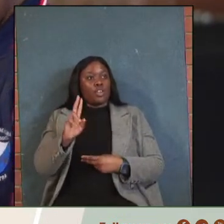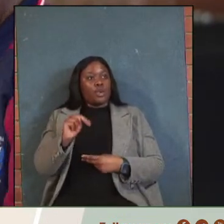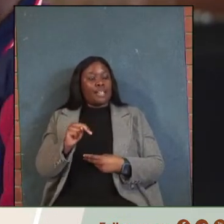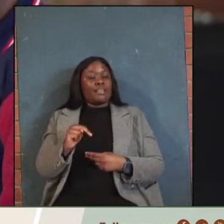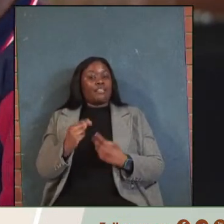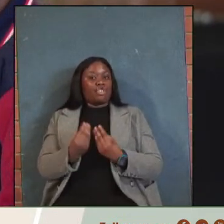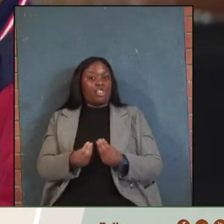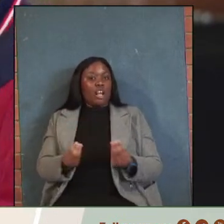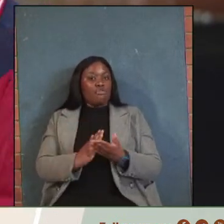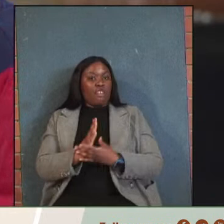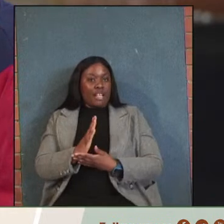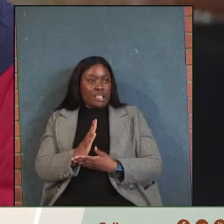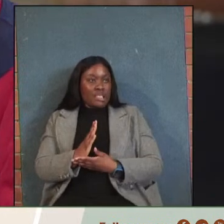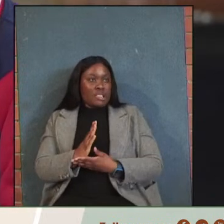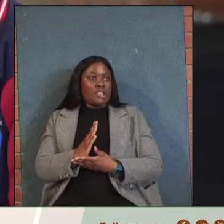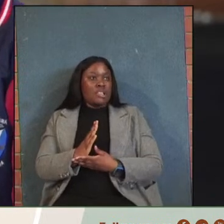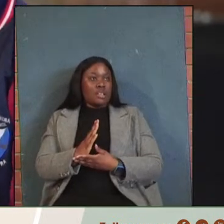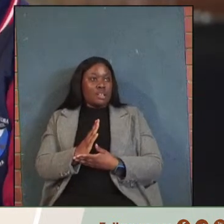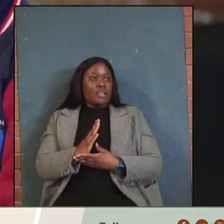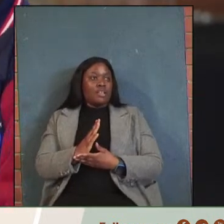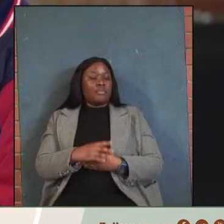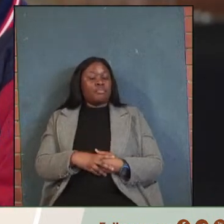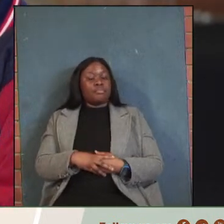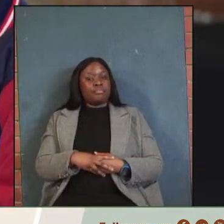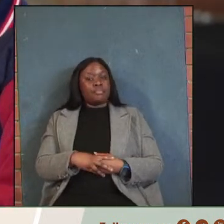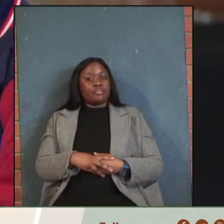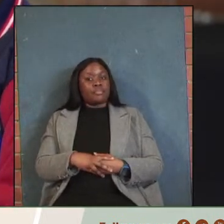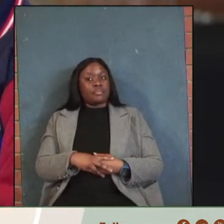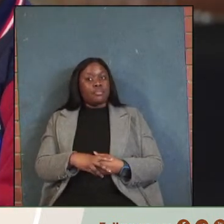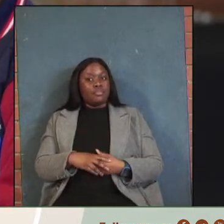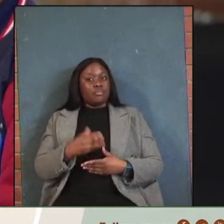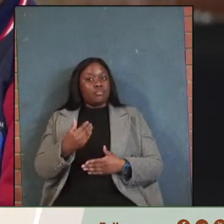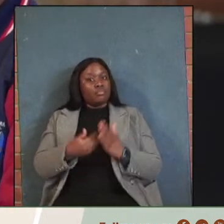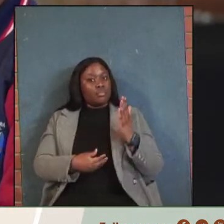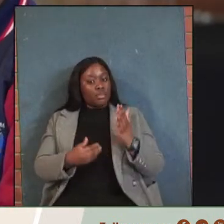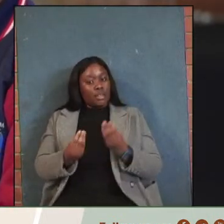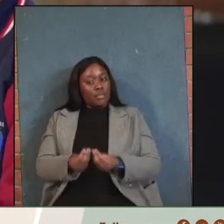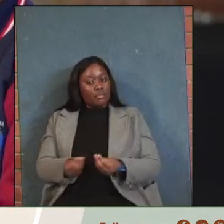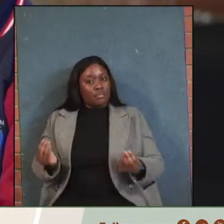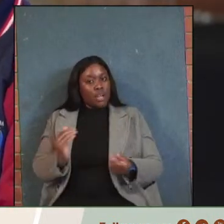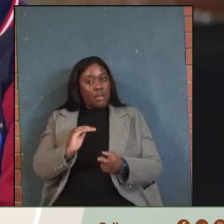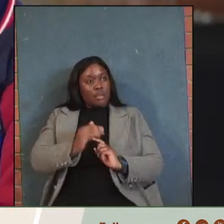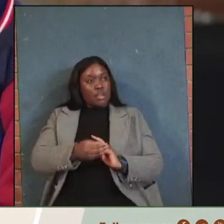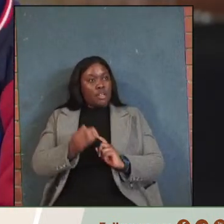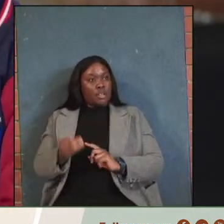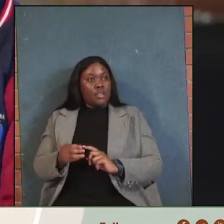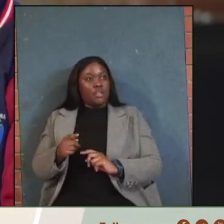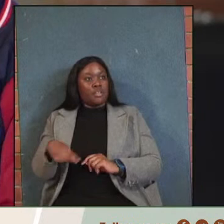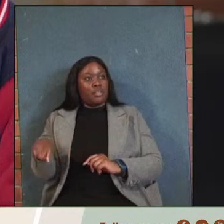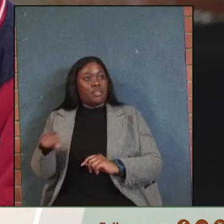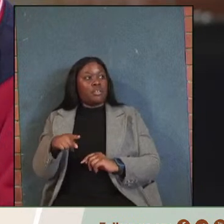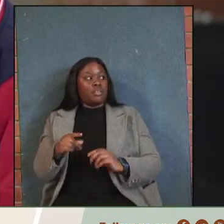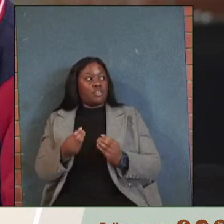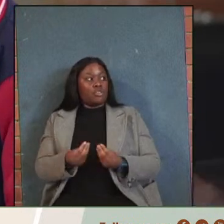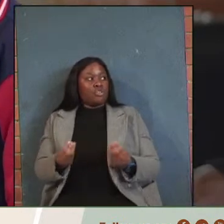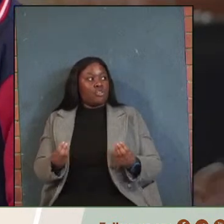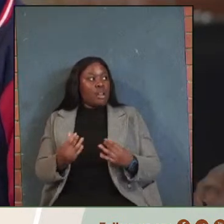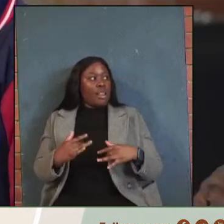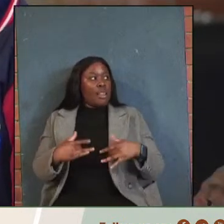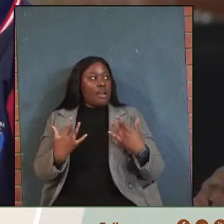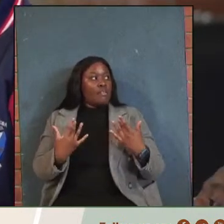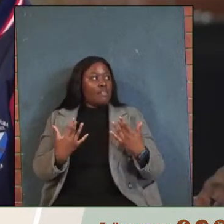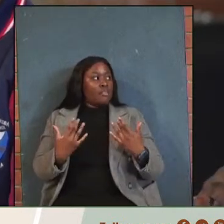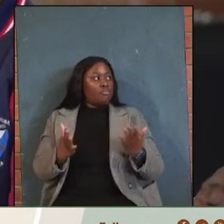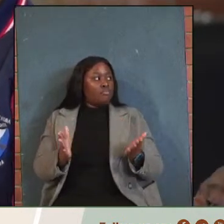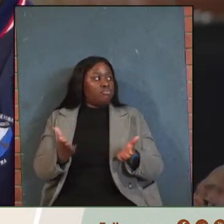Child. That offers statutory protection towards providing a better life for children. Over